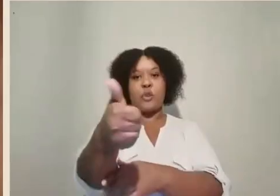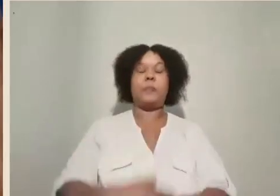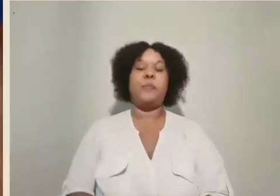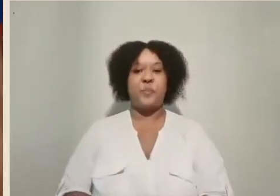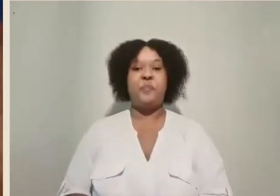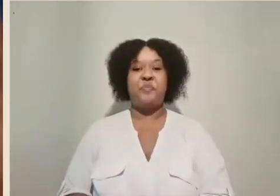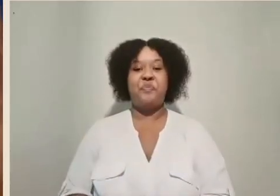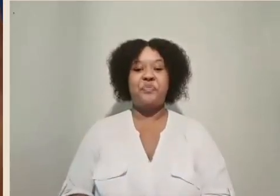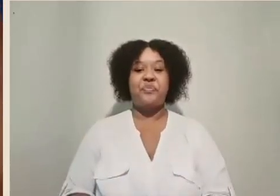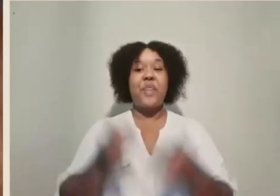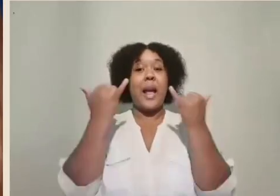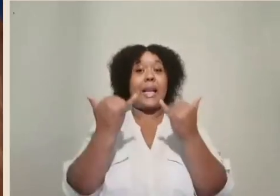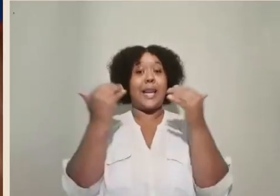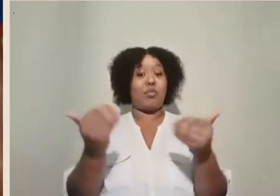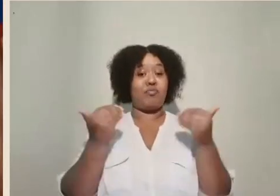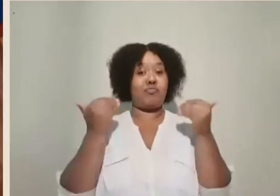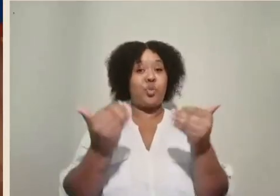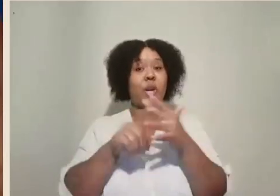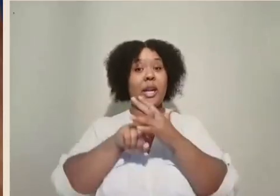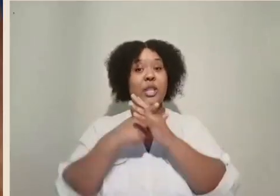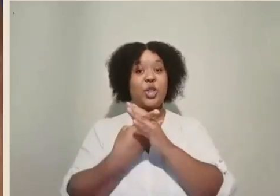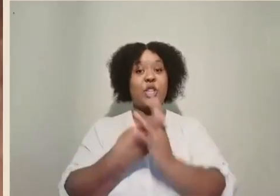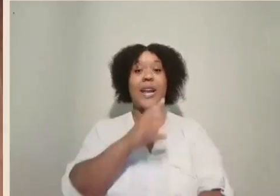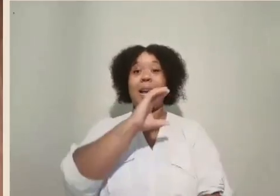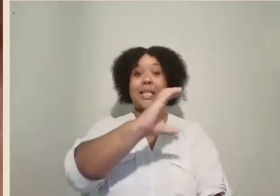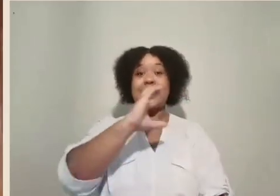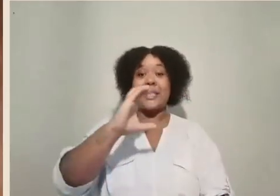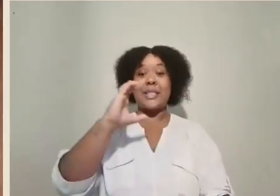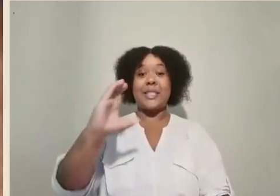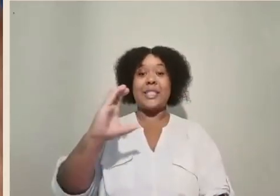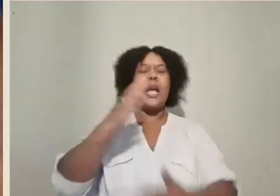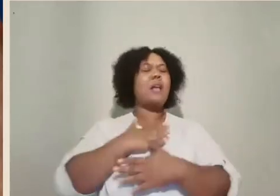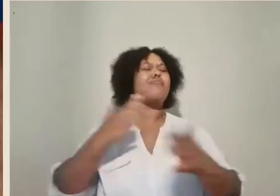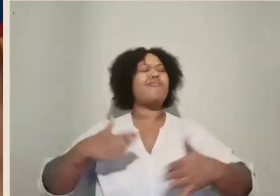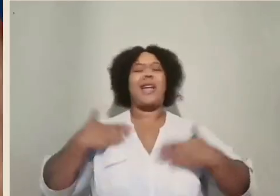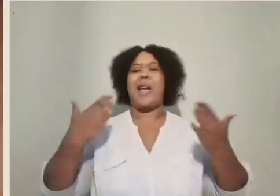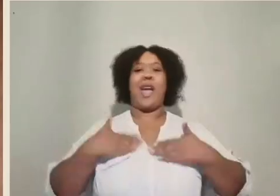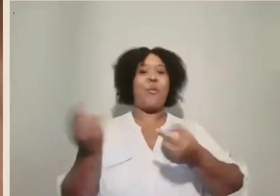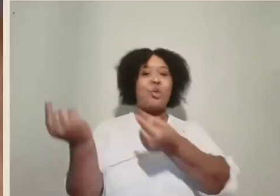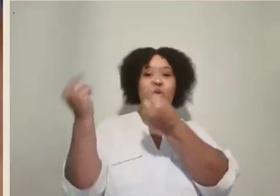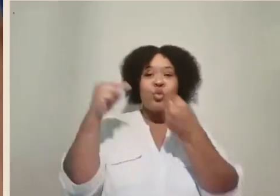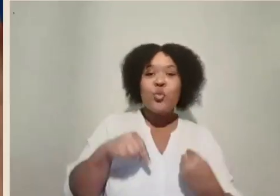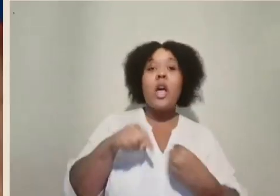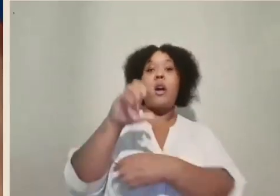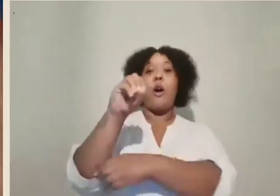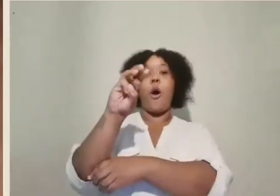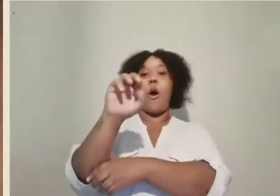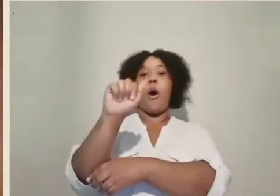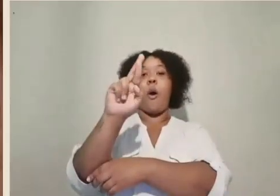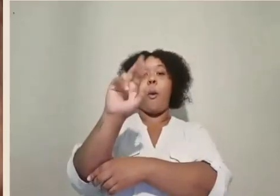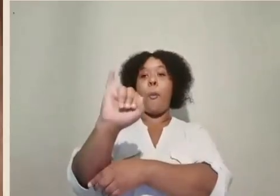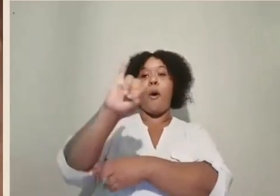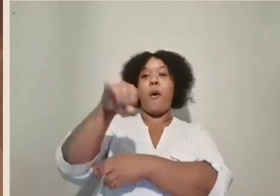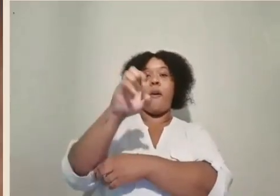Okay, now let's get started. CCC is delighted to welcome today's presenter, Omari